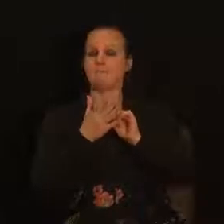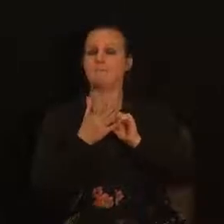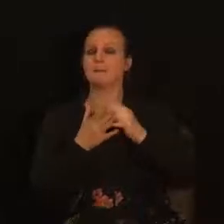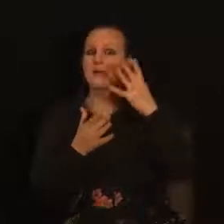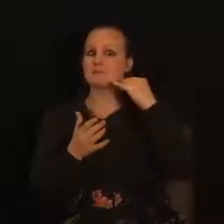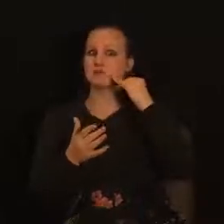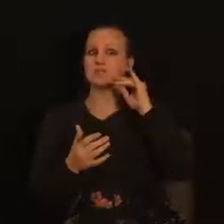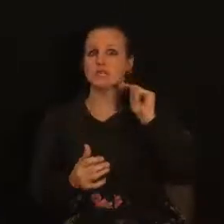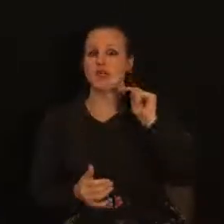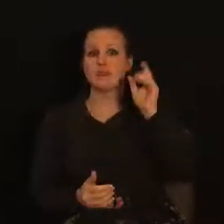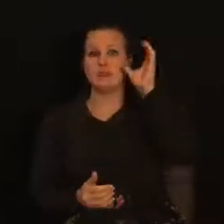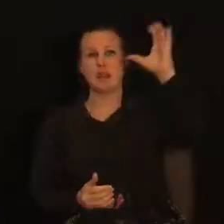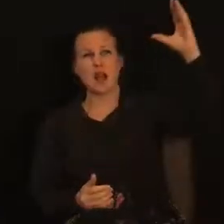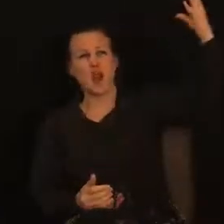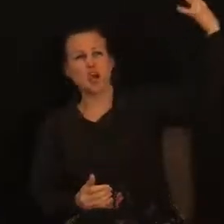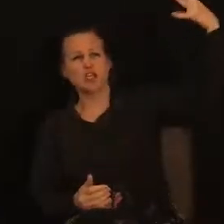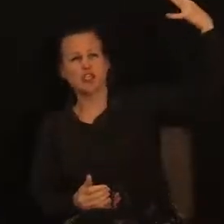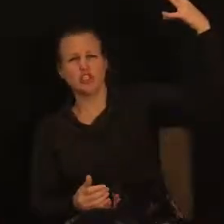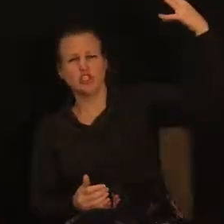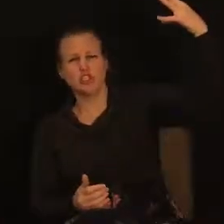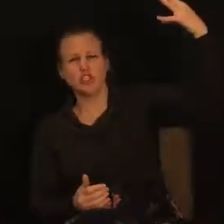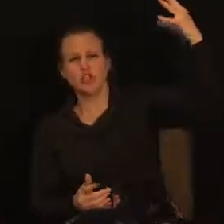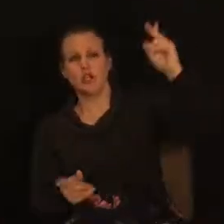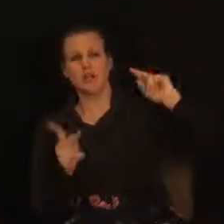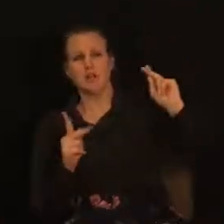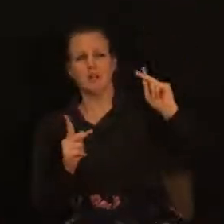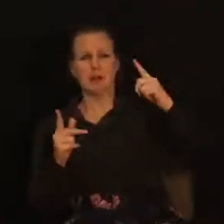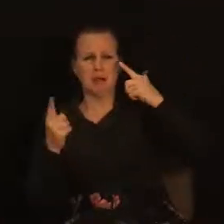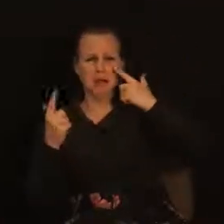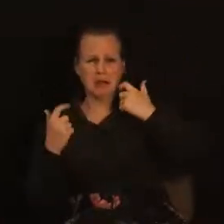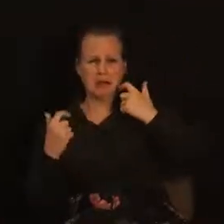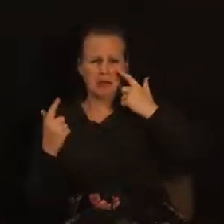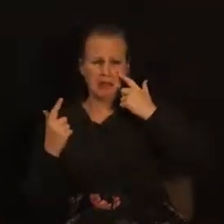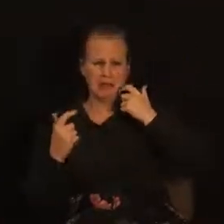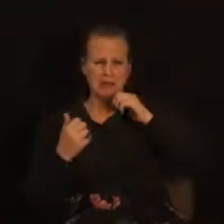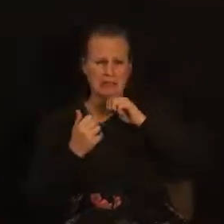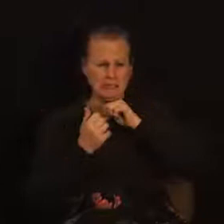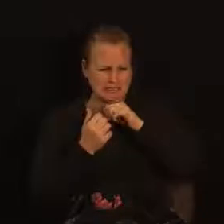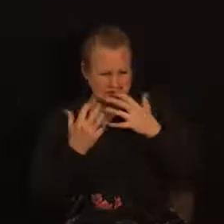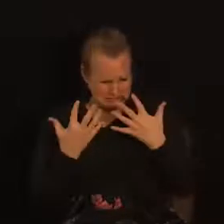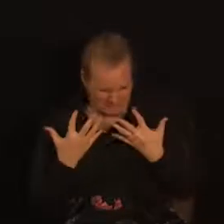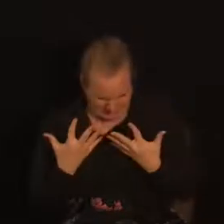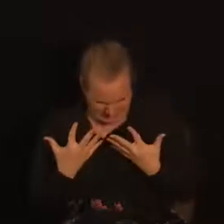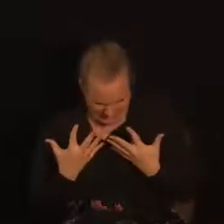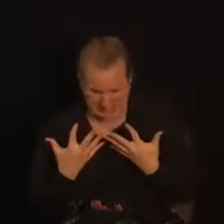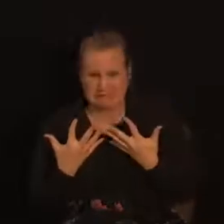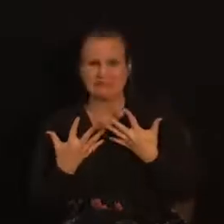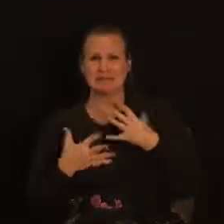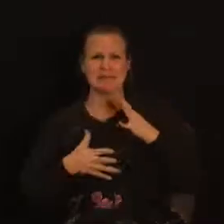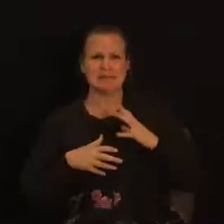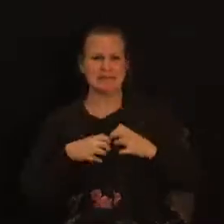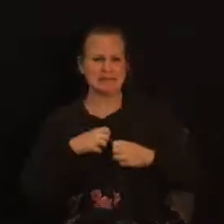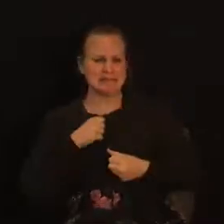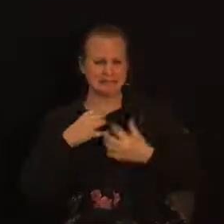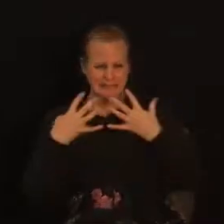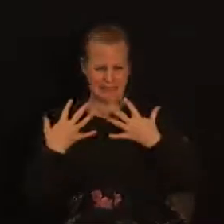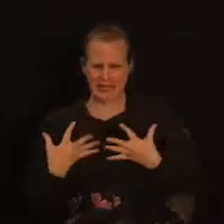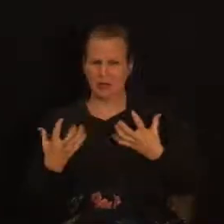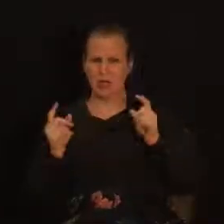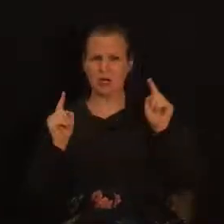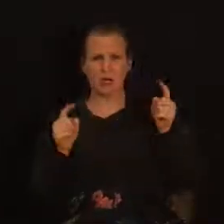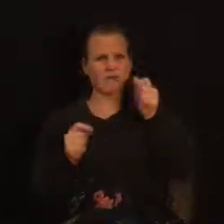mean, the sun was blazing and people were practically crying and gnashing their teeth. They just wanted to go get some ice